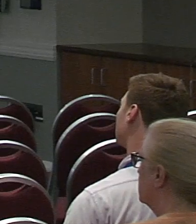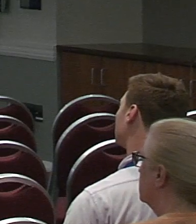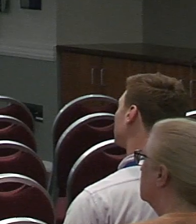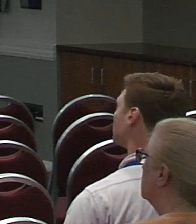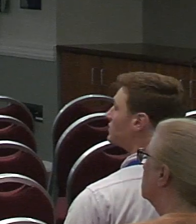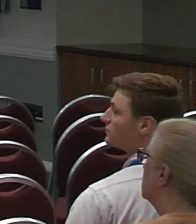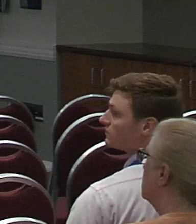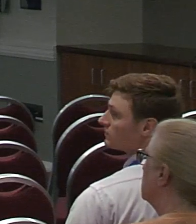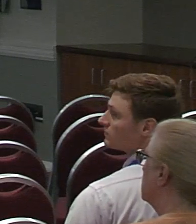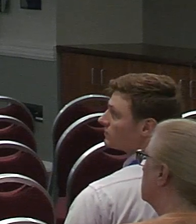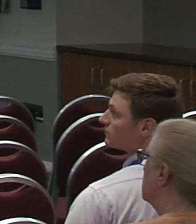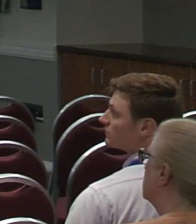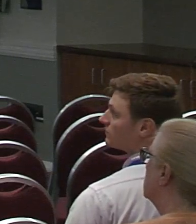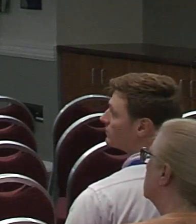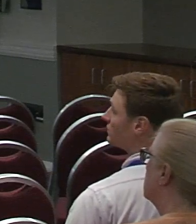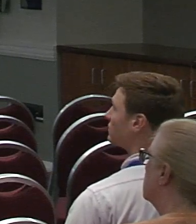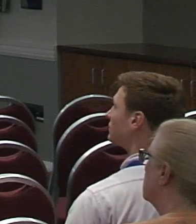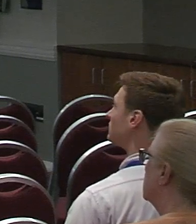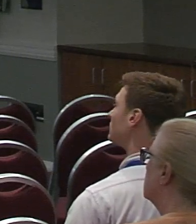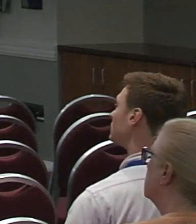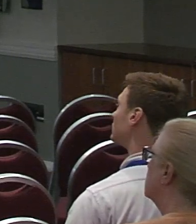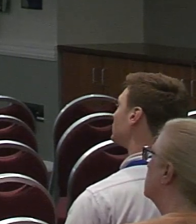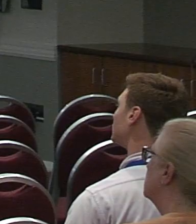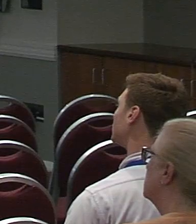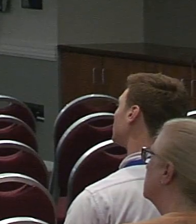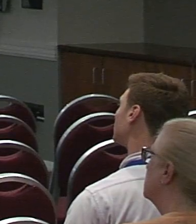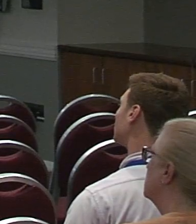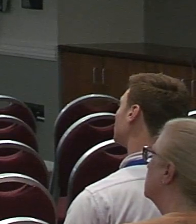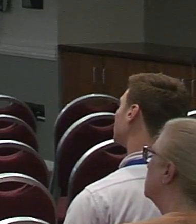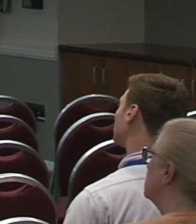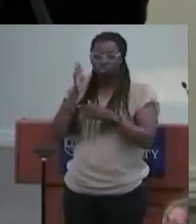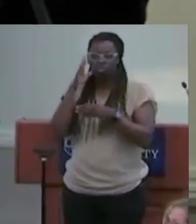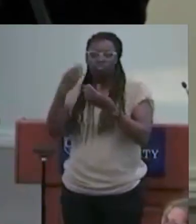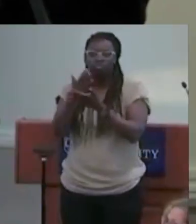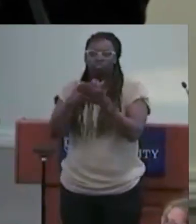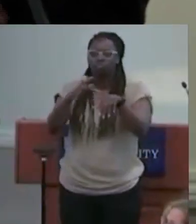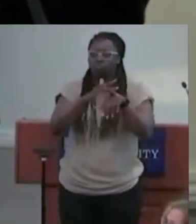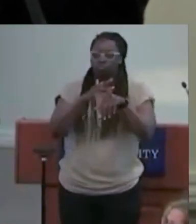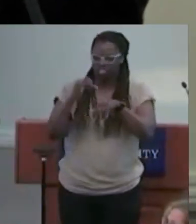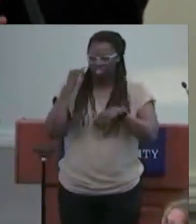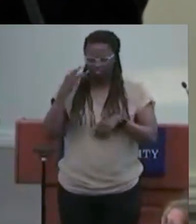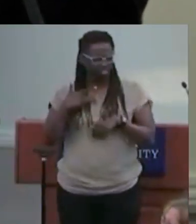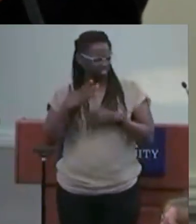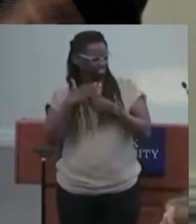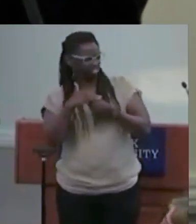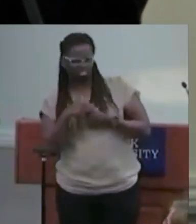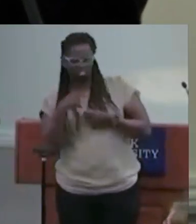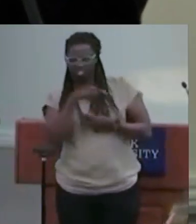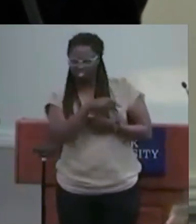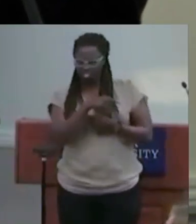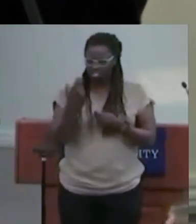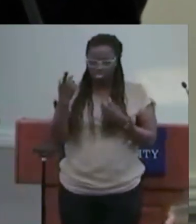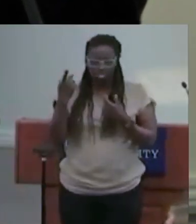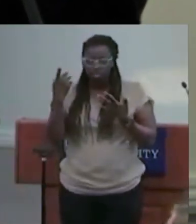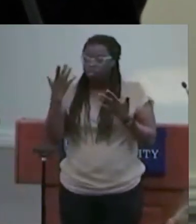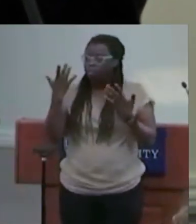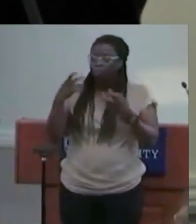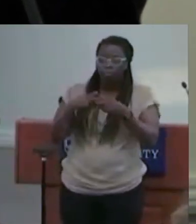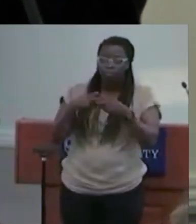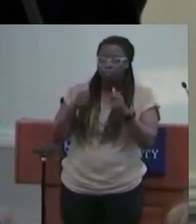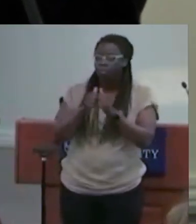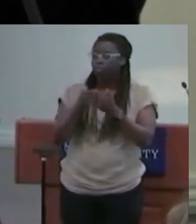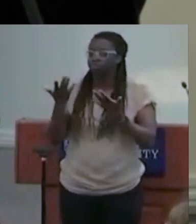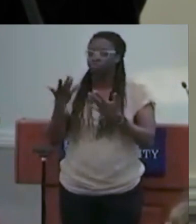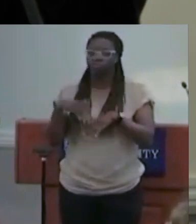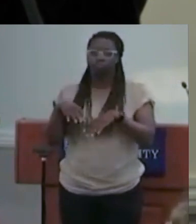are a resource if you believe that you are being discriminated against, whether that is during the application, finding housing, or